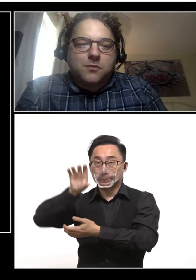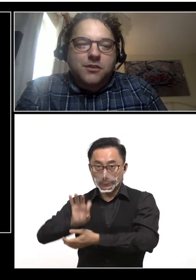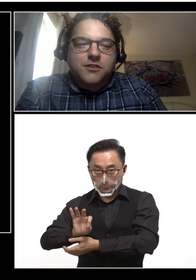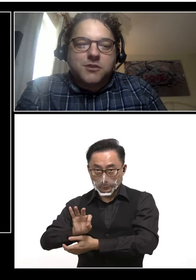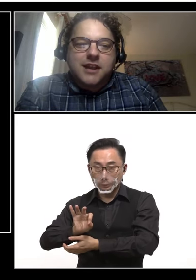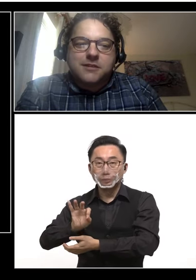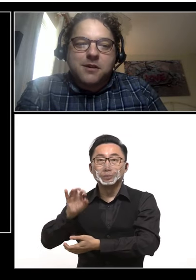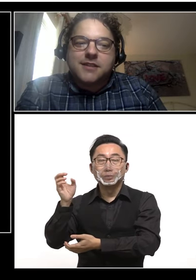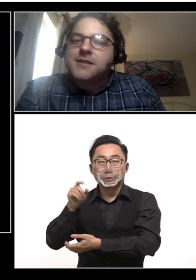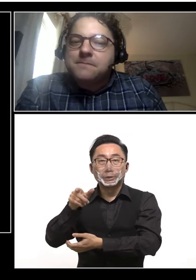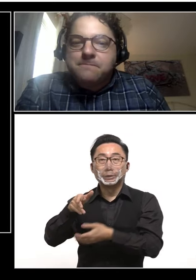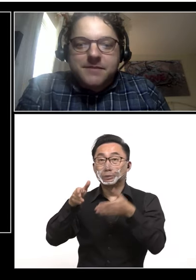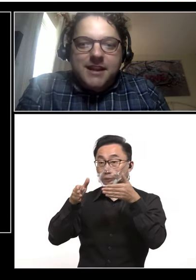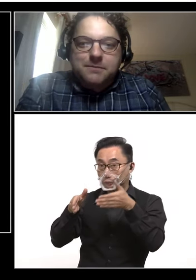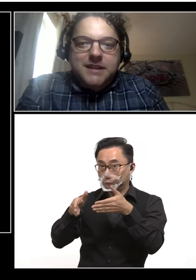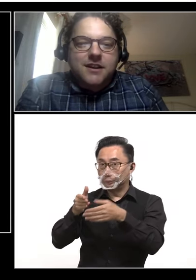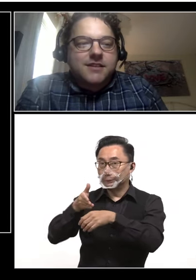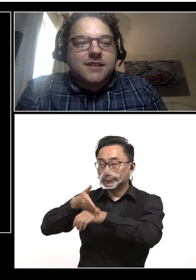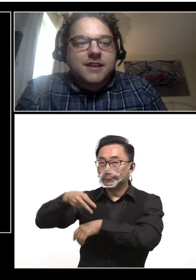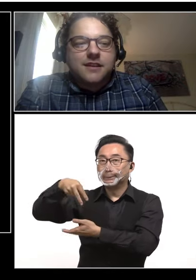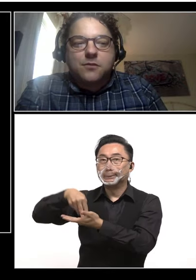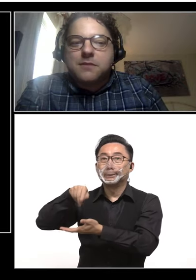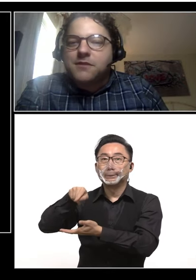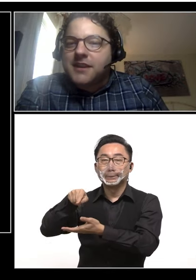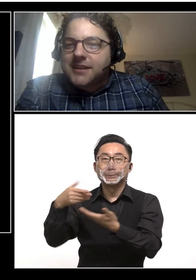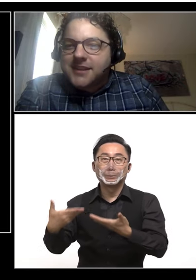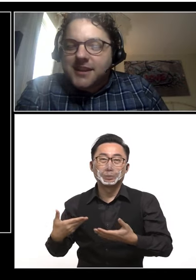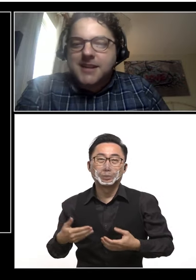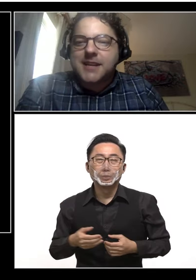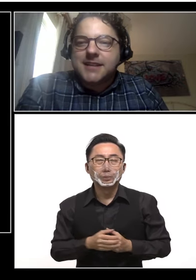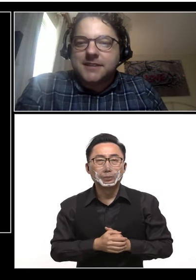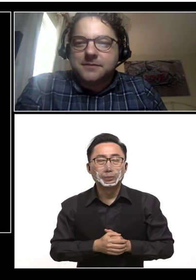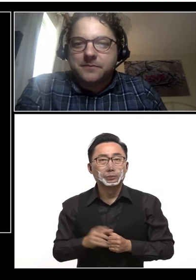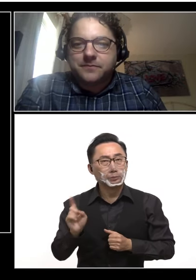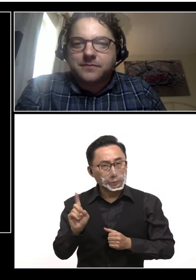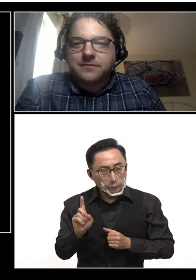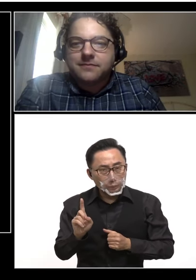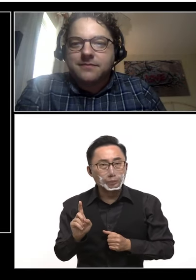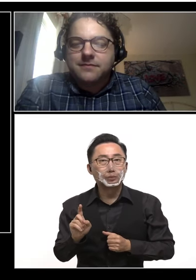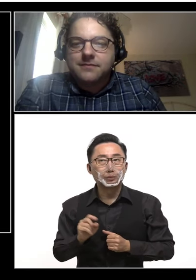one, the social enterprise. And that is because, if we can move to the next slide.